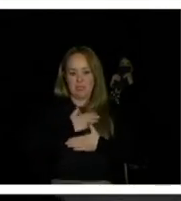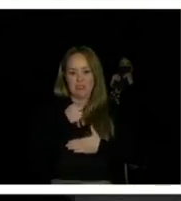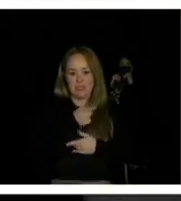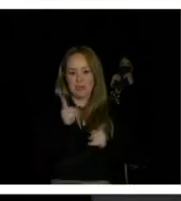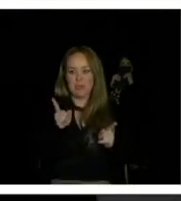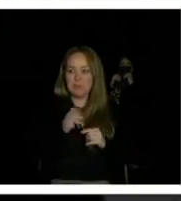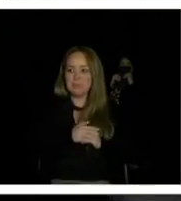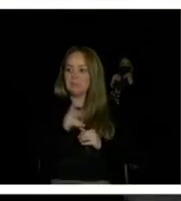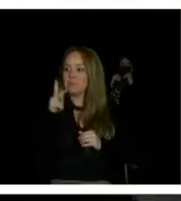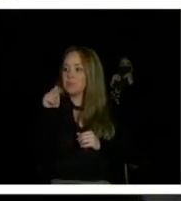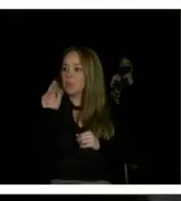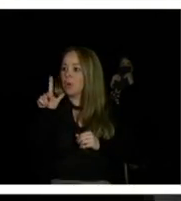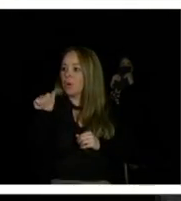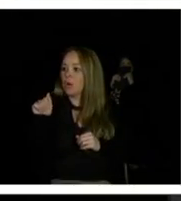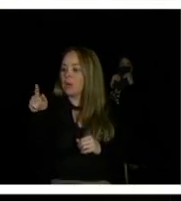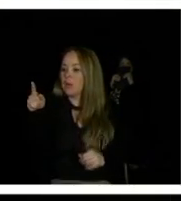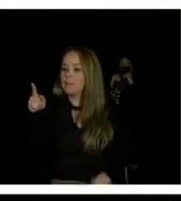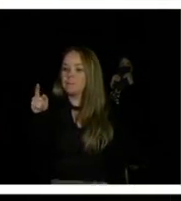Yes, Carla?